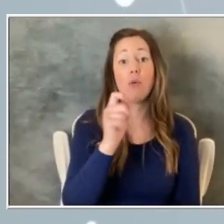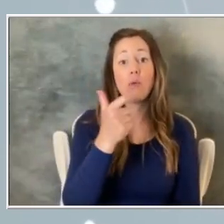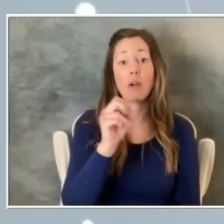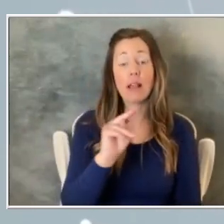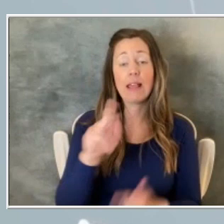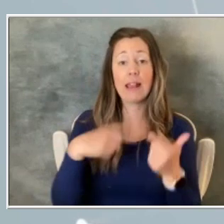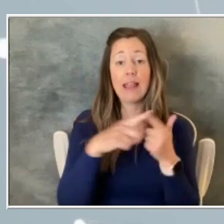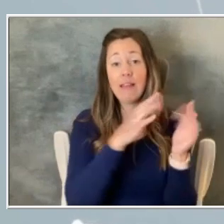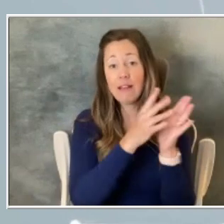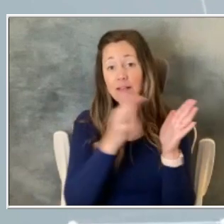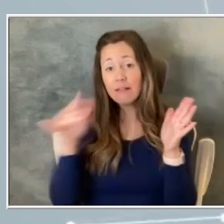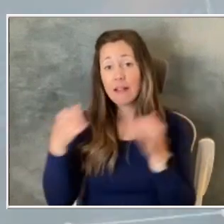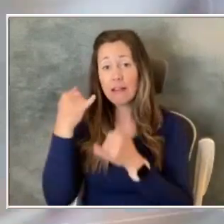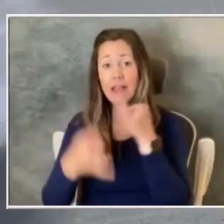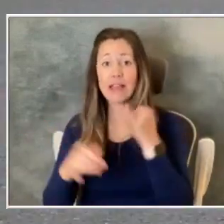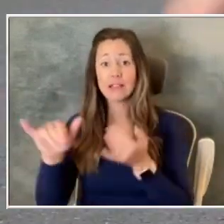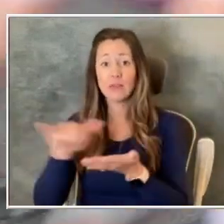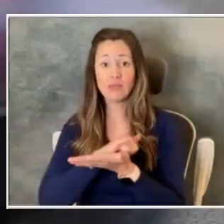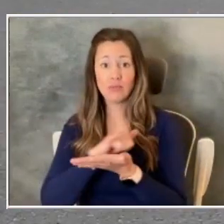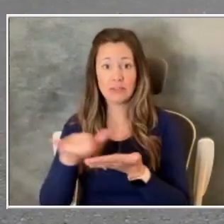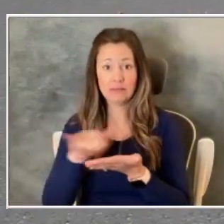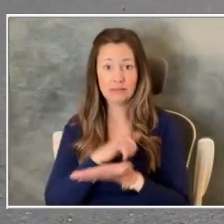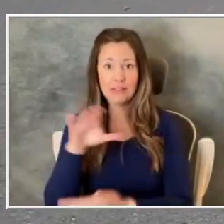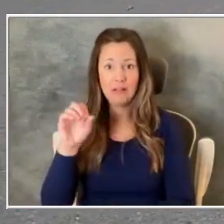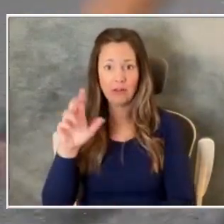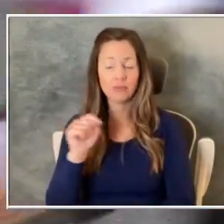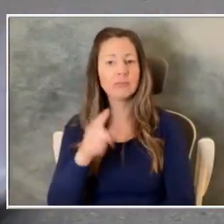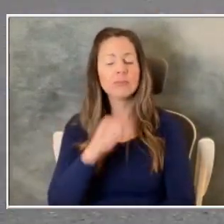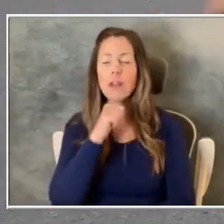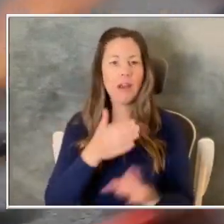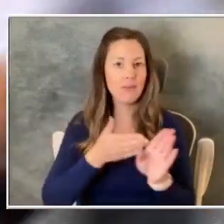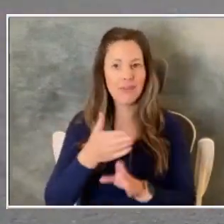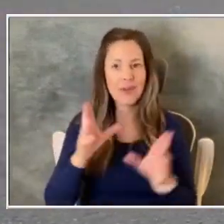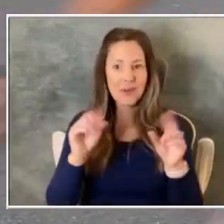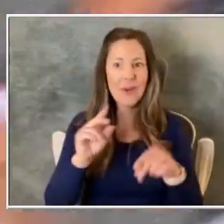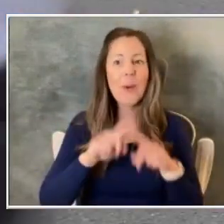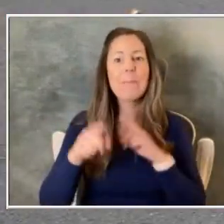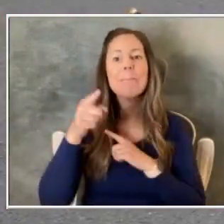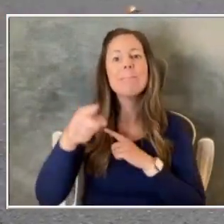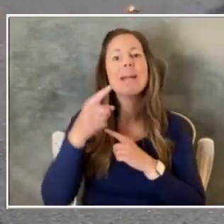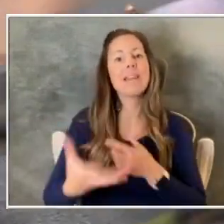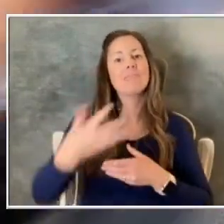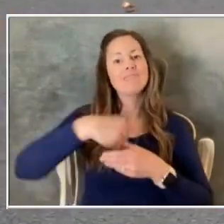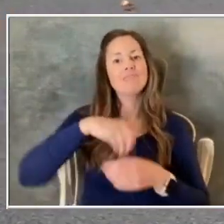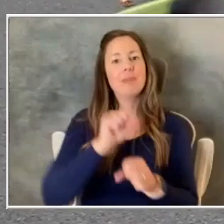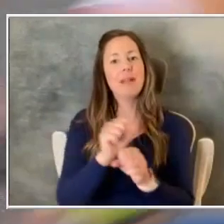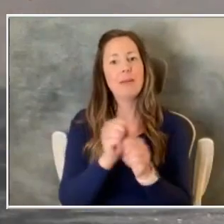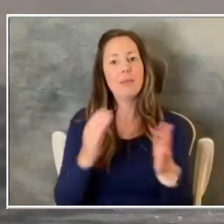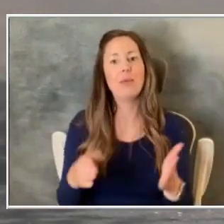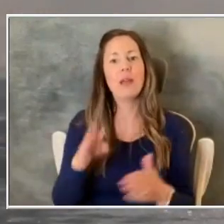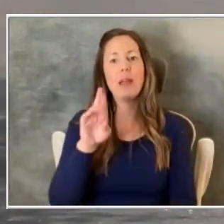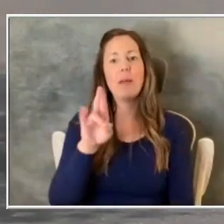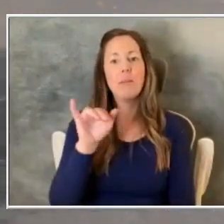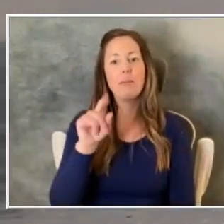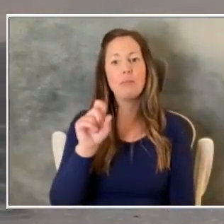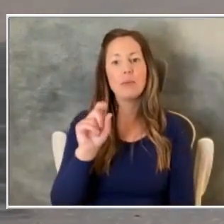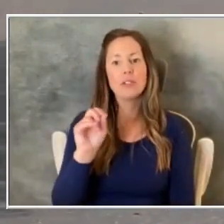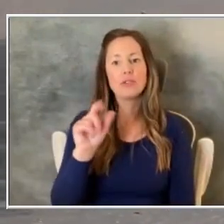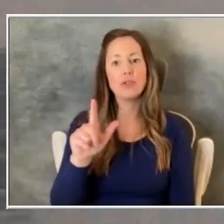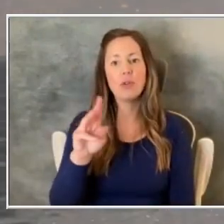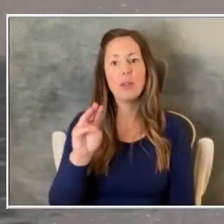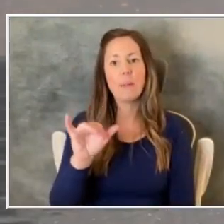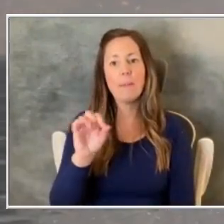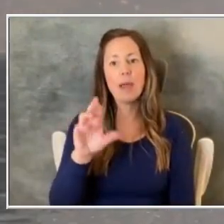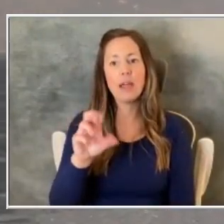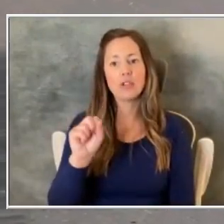in October. Now, these aren't professionals. They're actually employees with the drug company Bristol Myers Squibb, who sponsors this annual